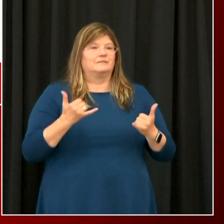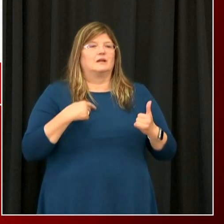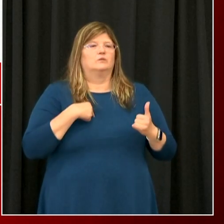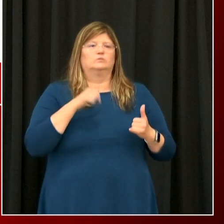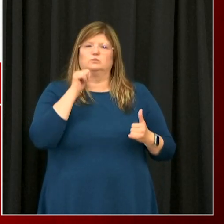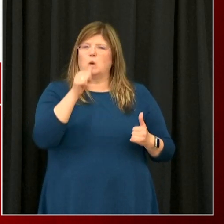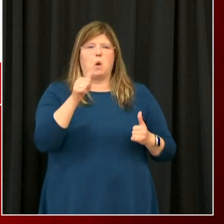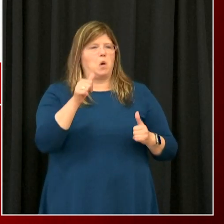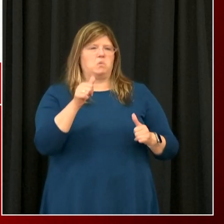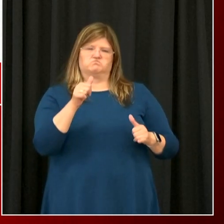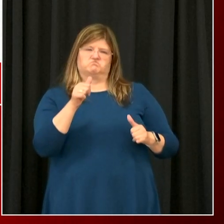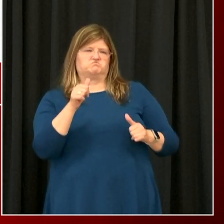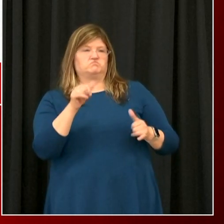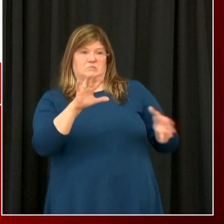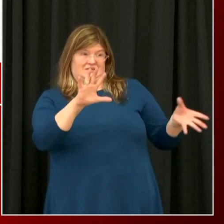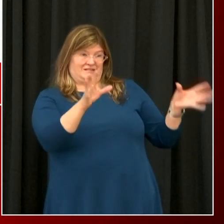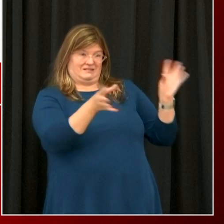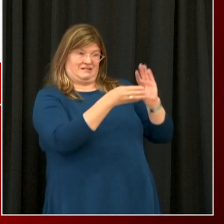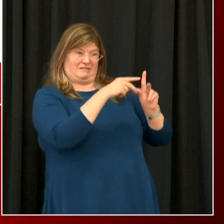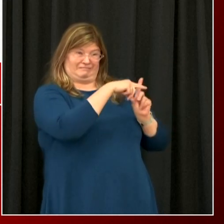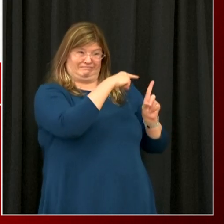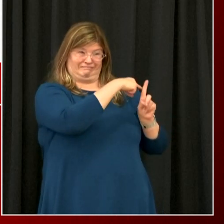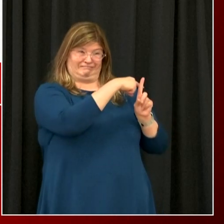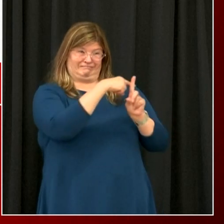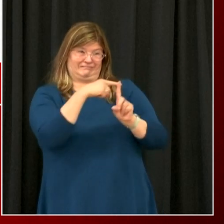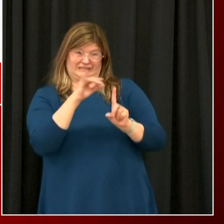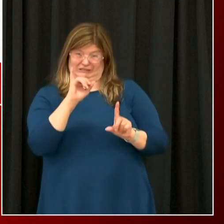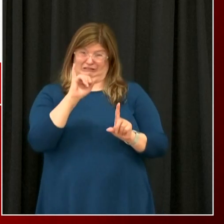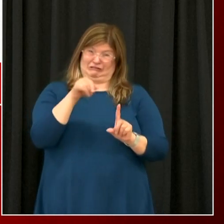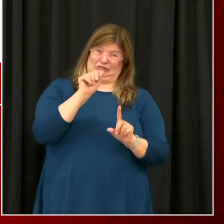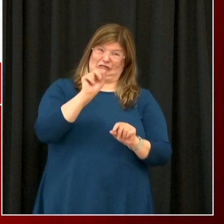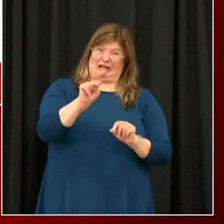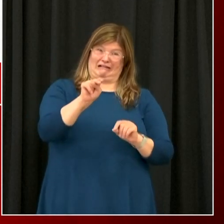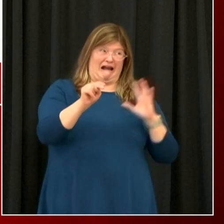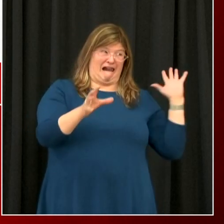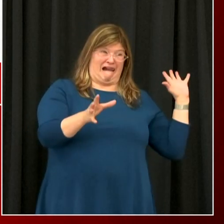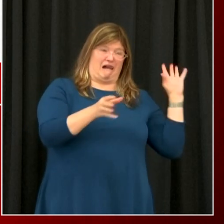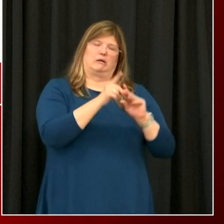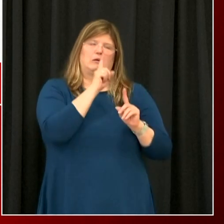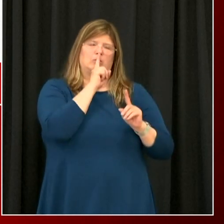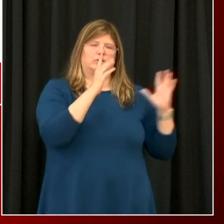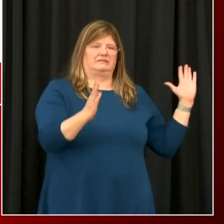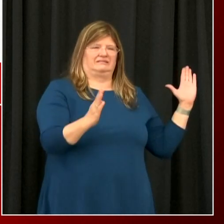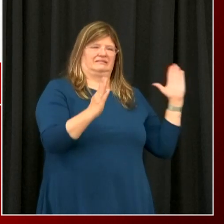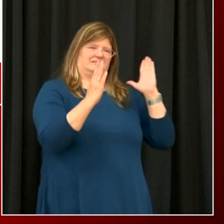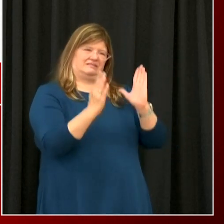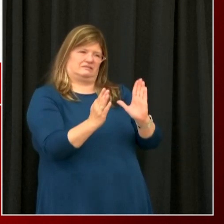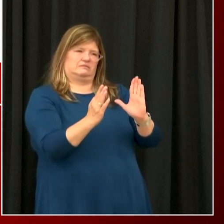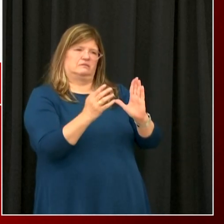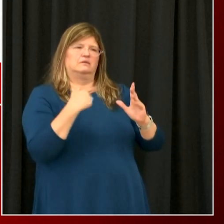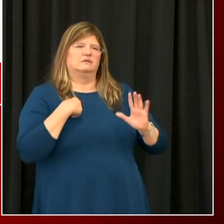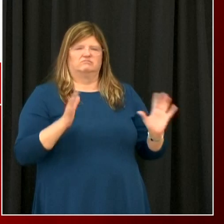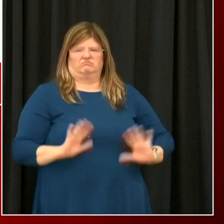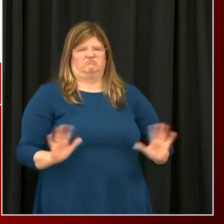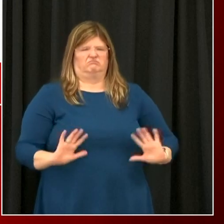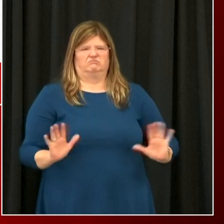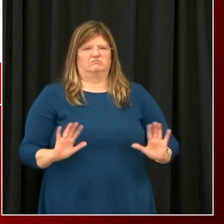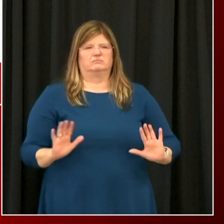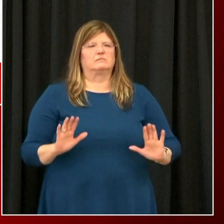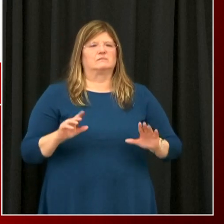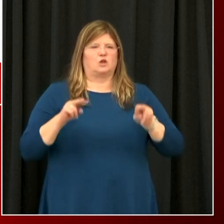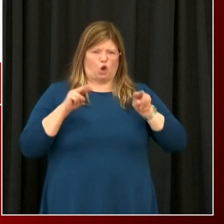since we began testing back in January, over the total number of tests ever done in the city since back in January. But we look at